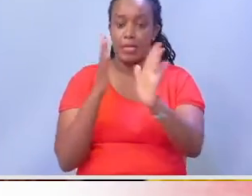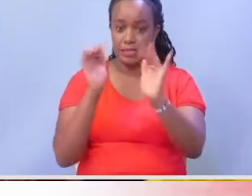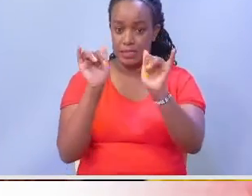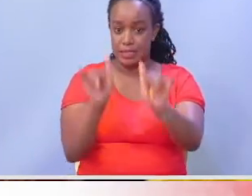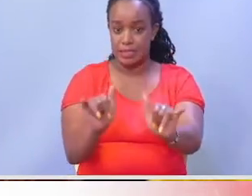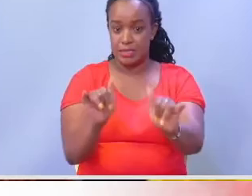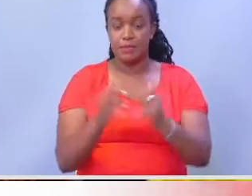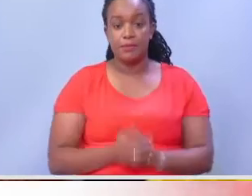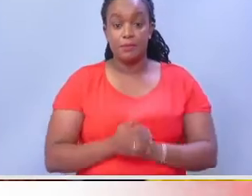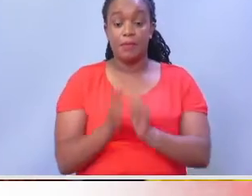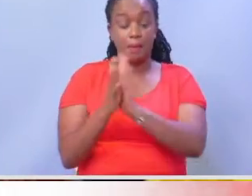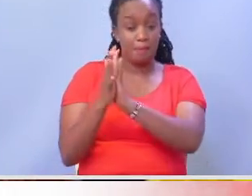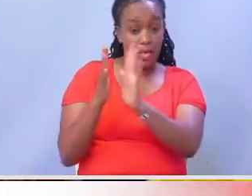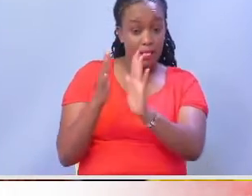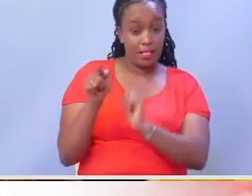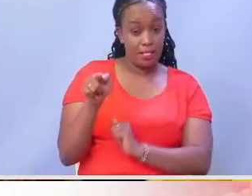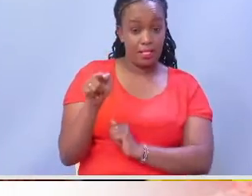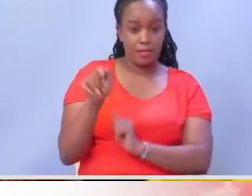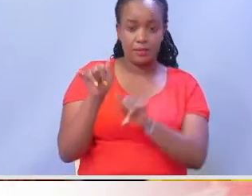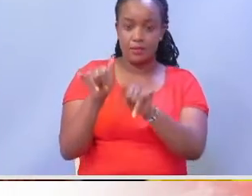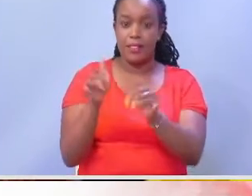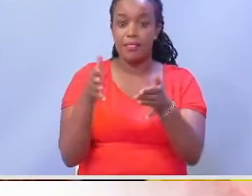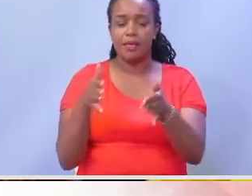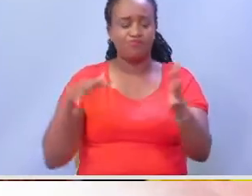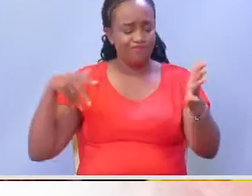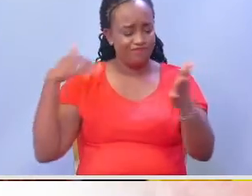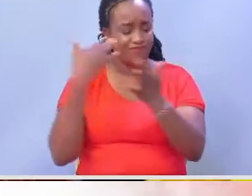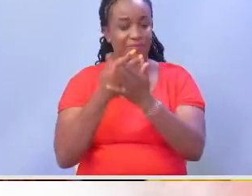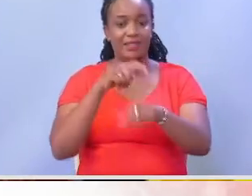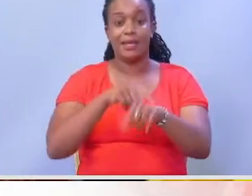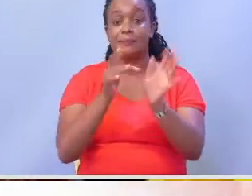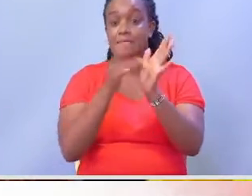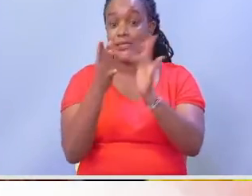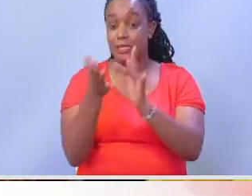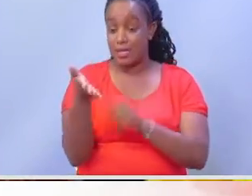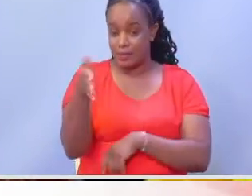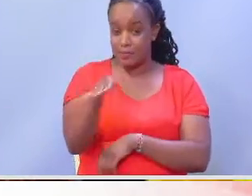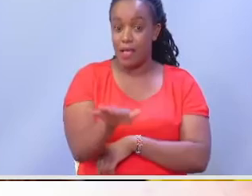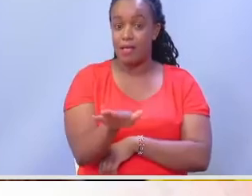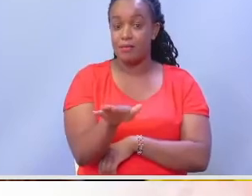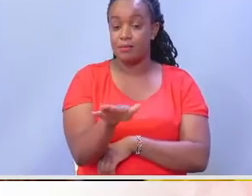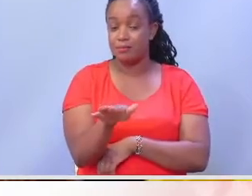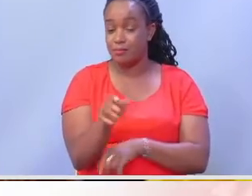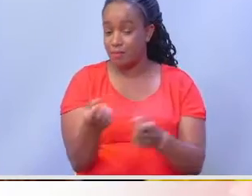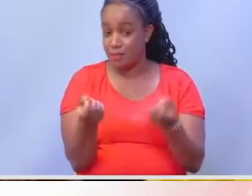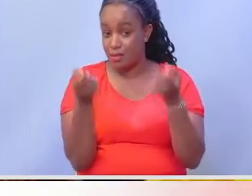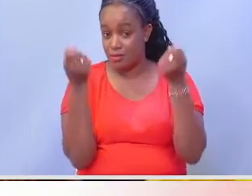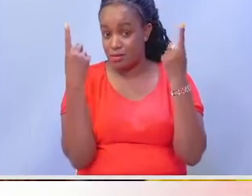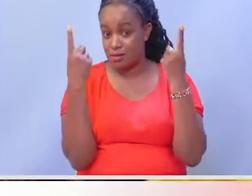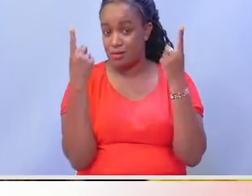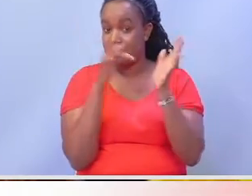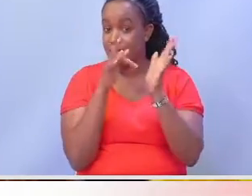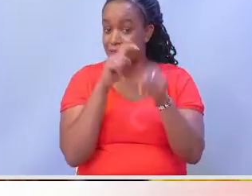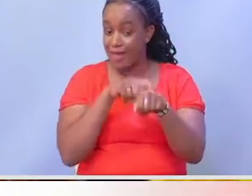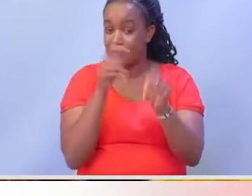And the bus will be there until Jesus comes back. Are we together? When Jesus